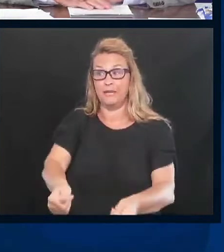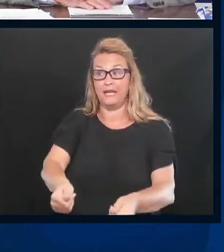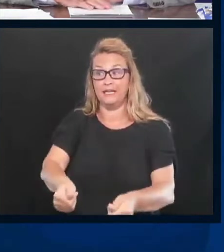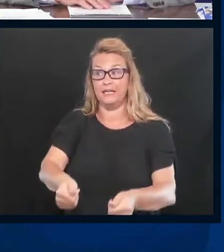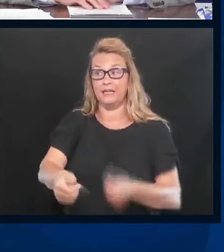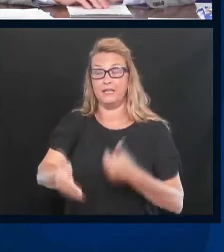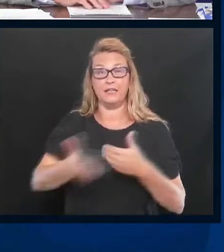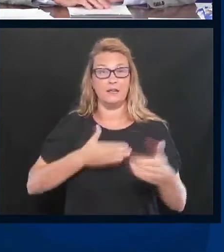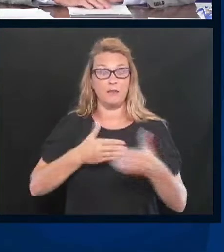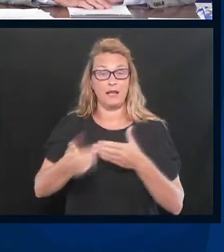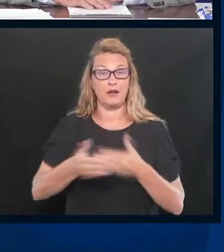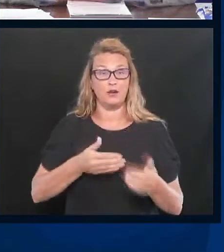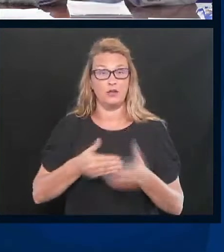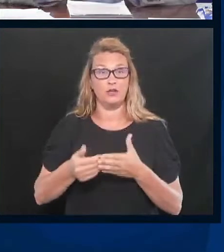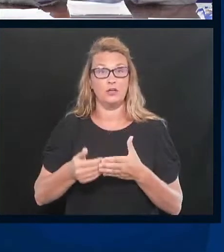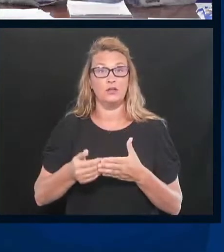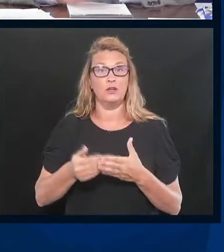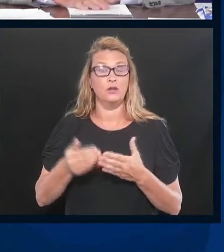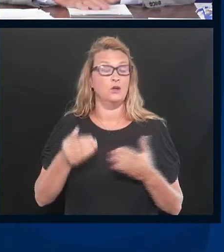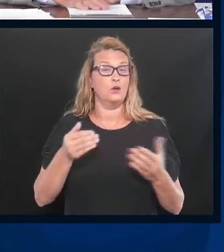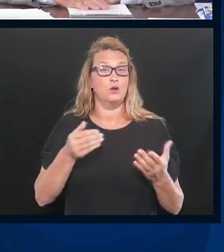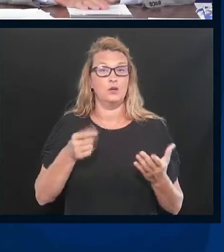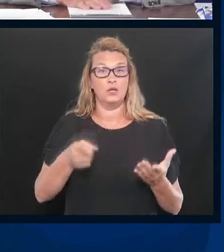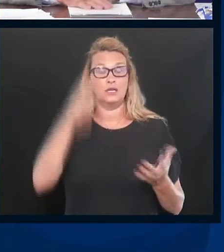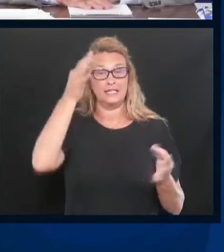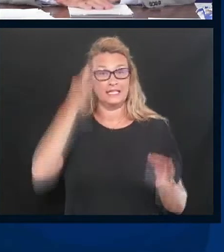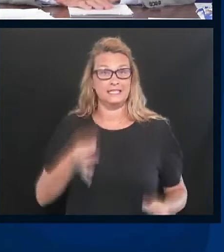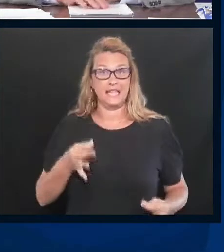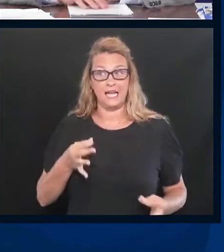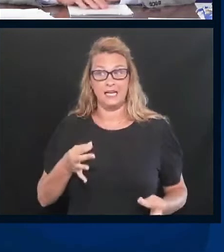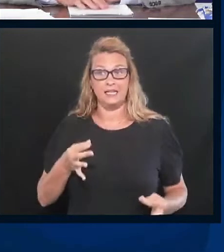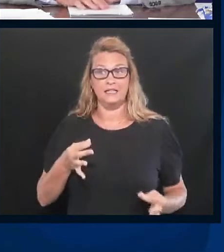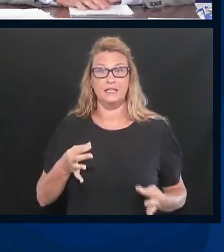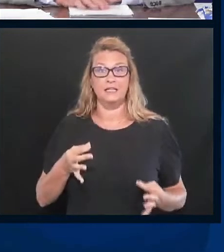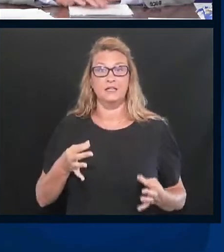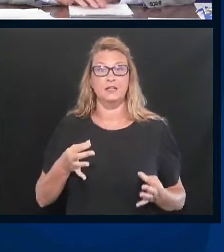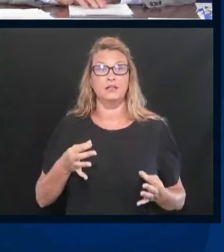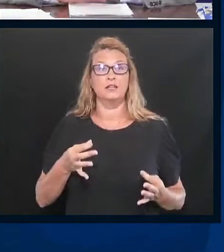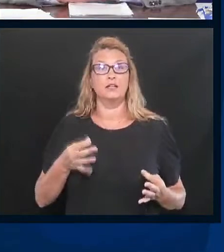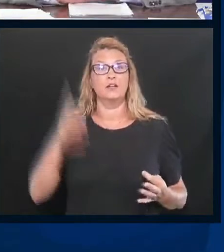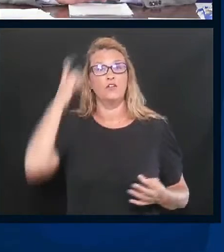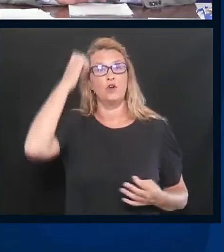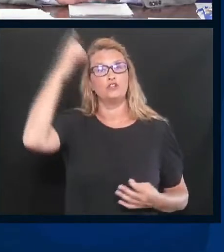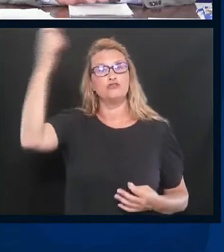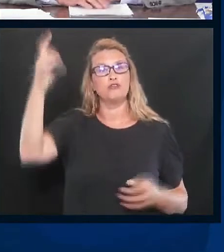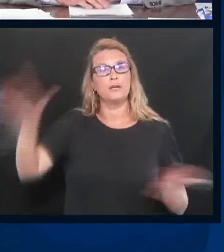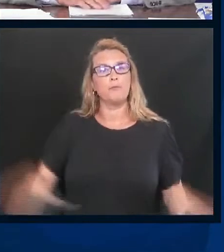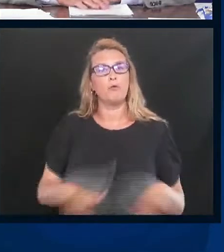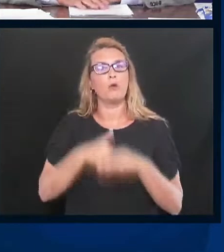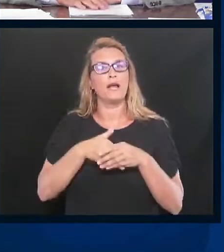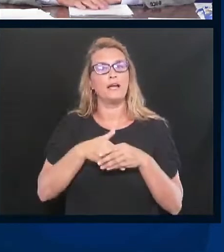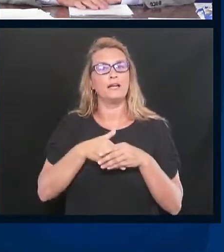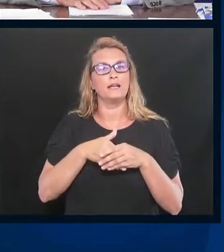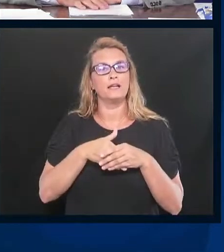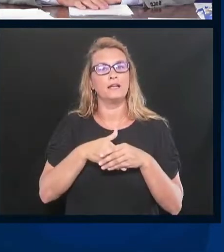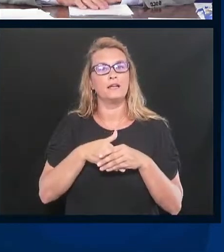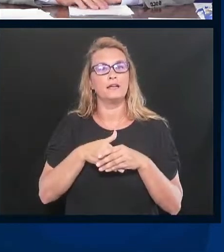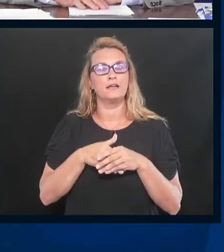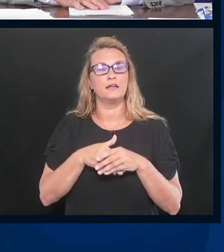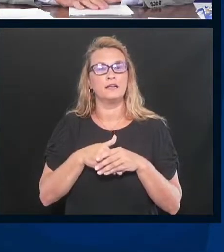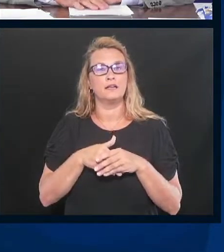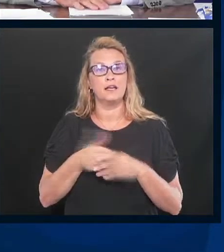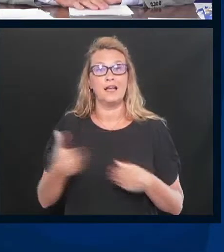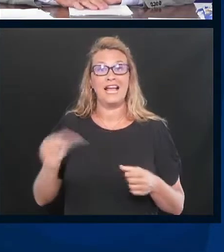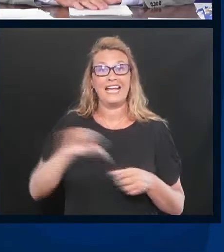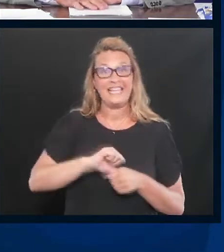to spend the money, you know, wherever they decide to spend the money, but for a dream wedding. We're going to give away